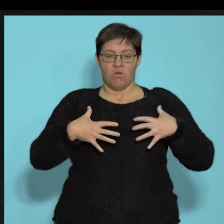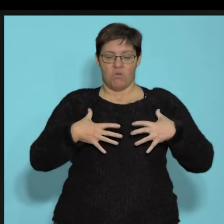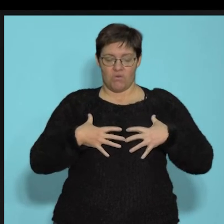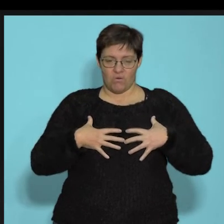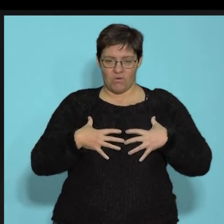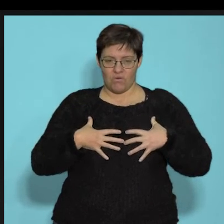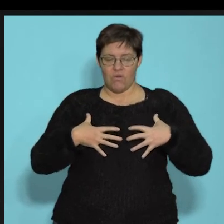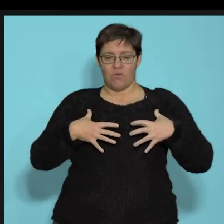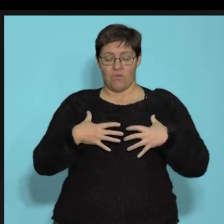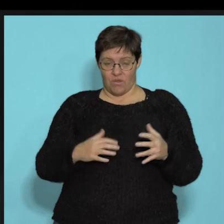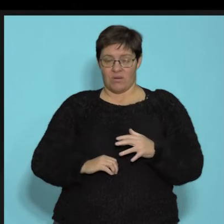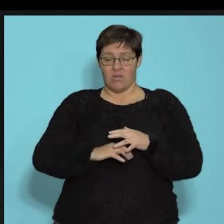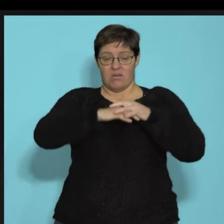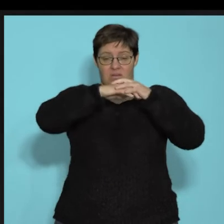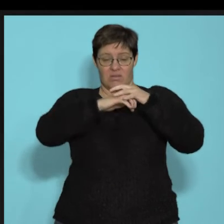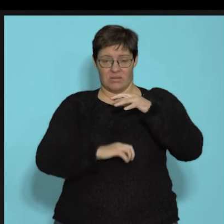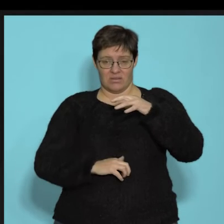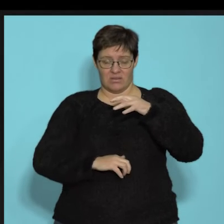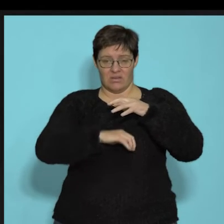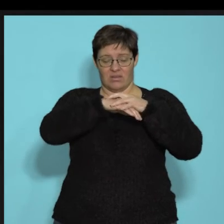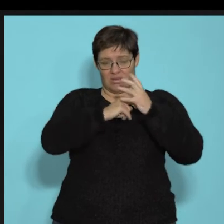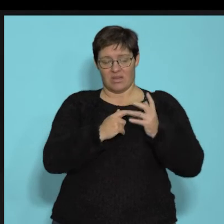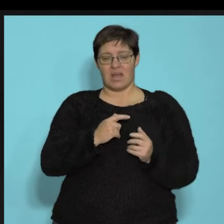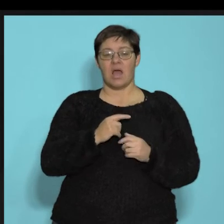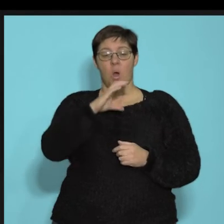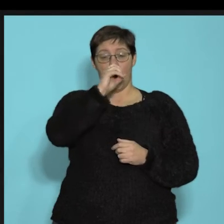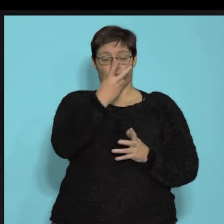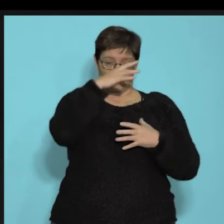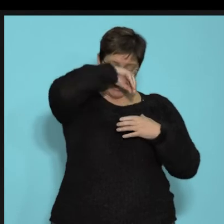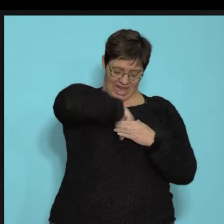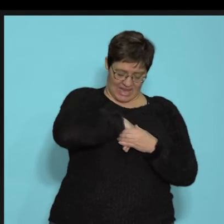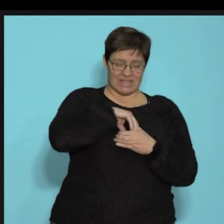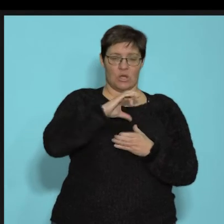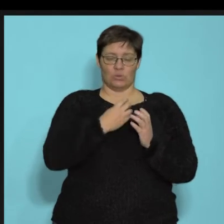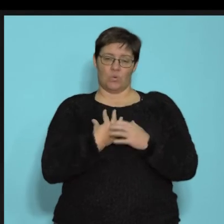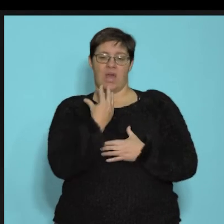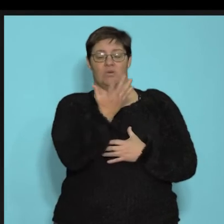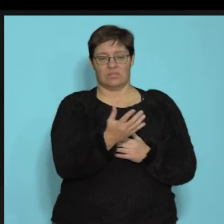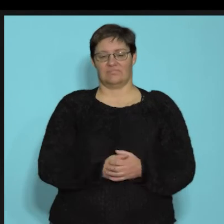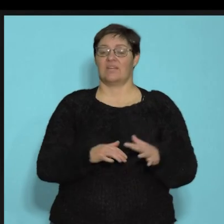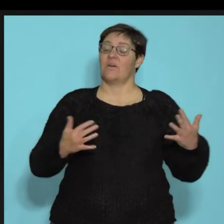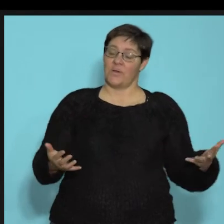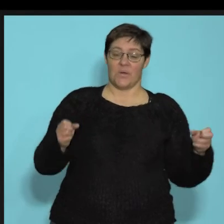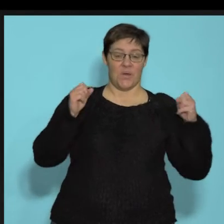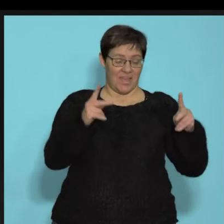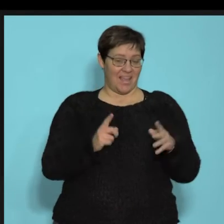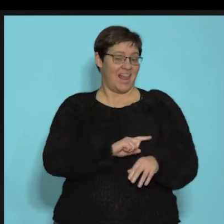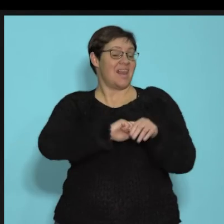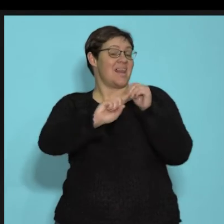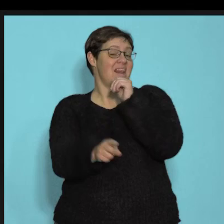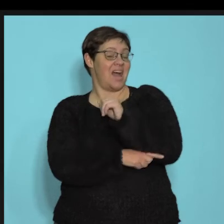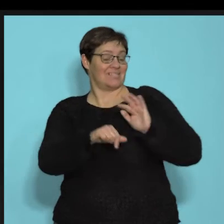breathing mechanism, we can bring oxygen in and carbon dioxide can go out. All right, guys, so